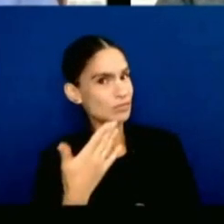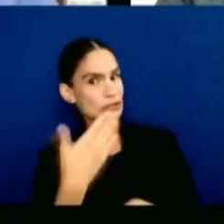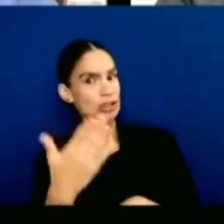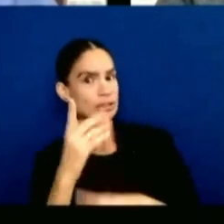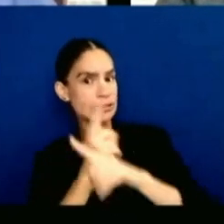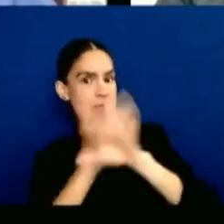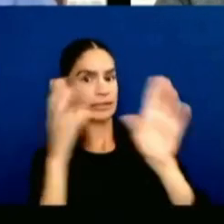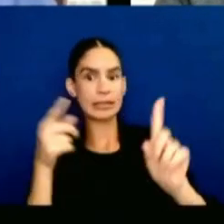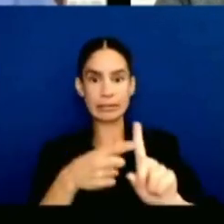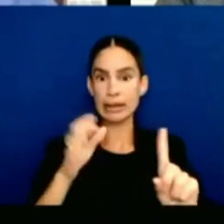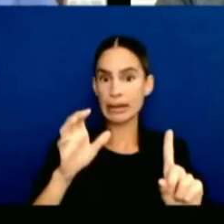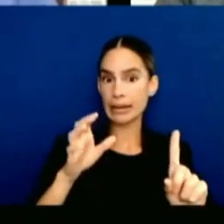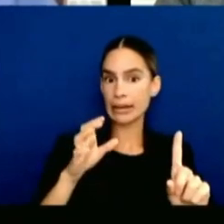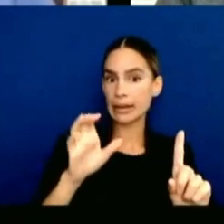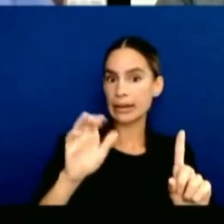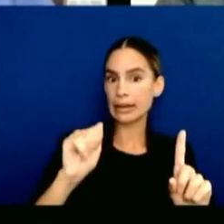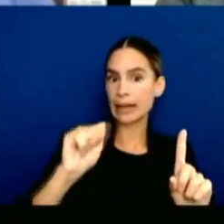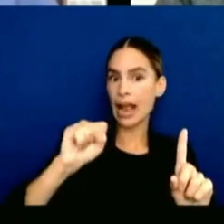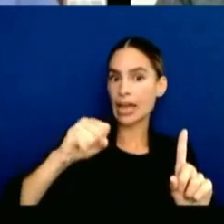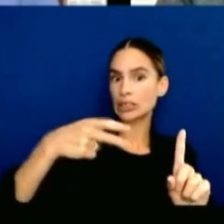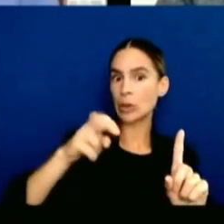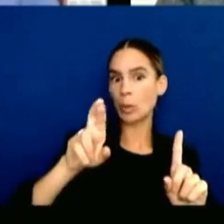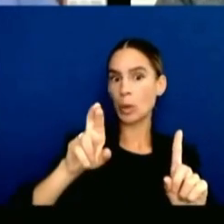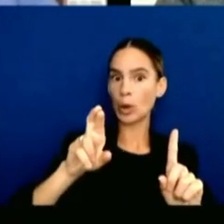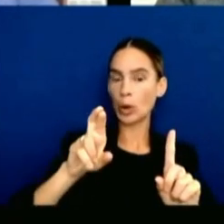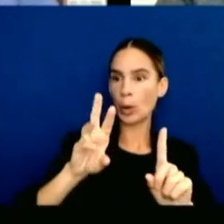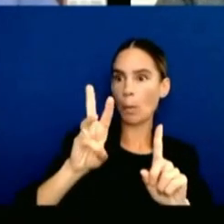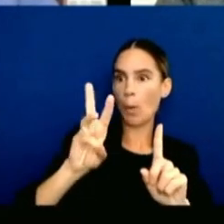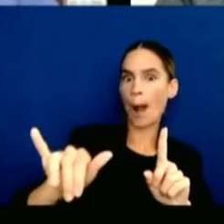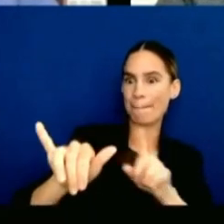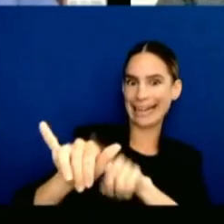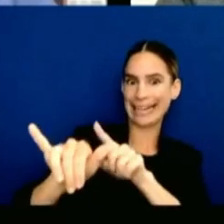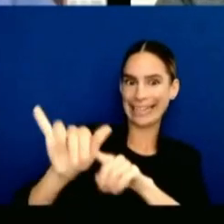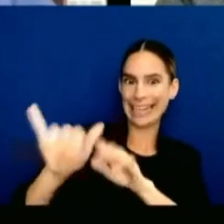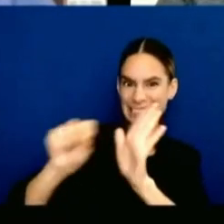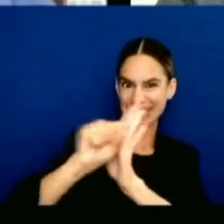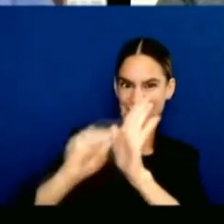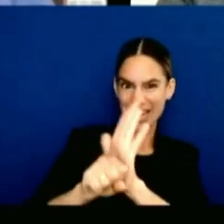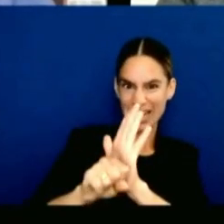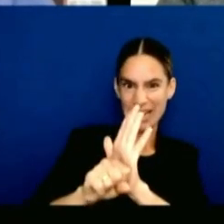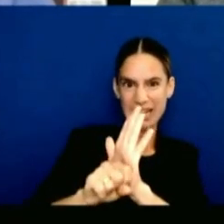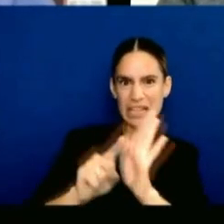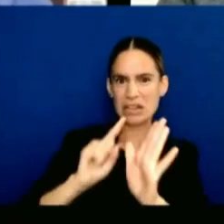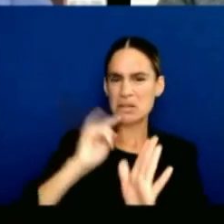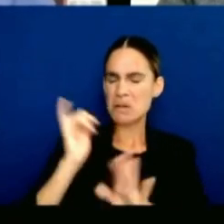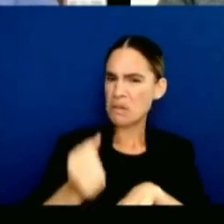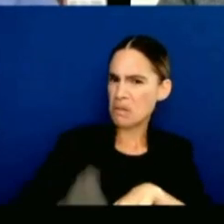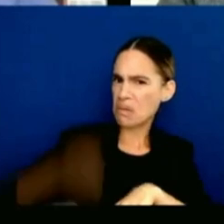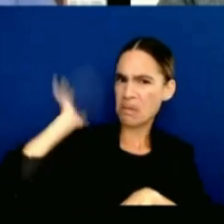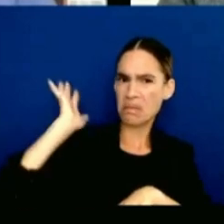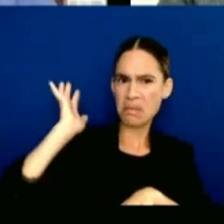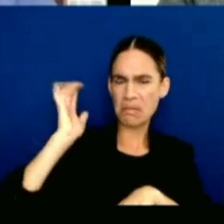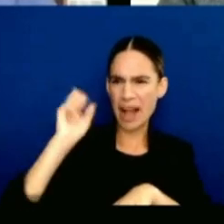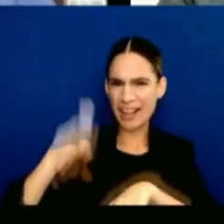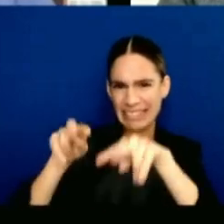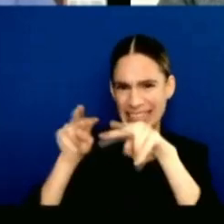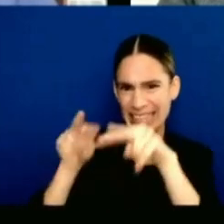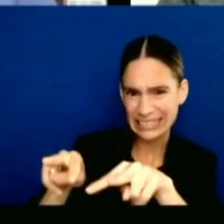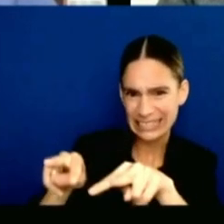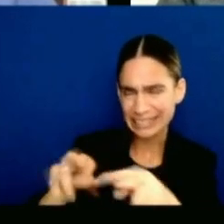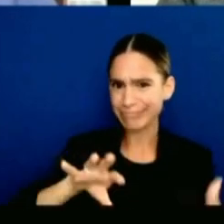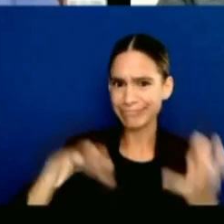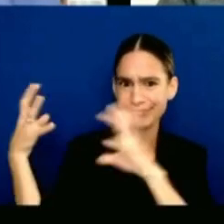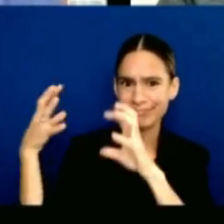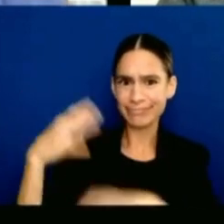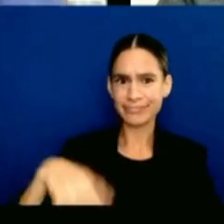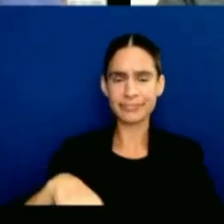tabs on whether there's any of the virus starting to appear in their community. Everybody is completely guaranteed to be free of this